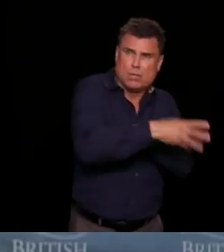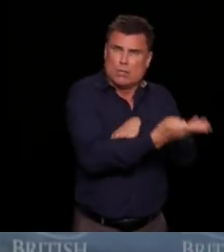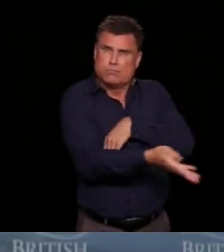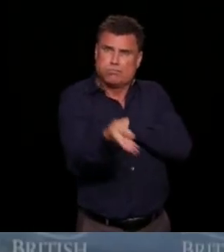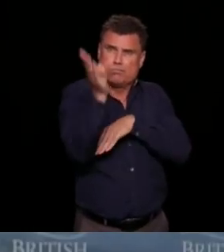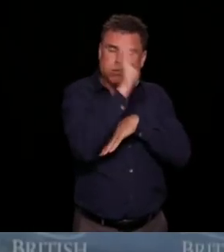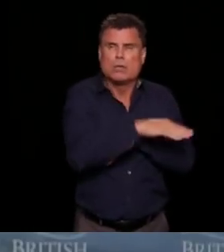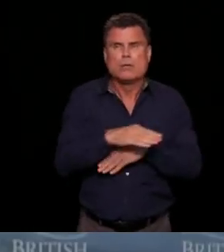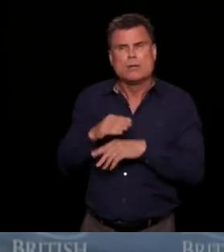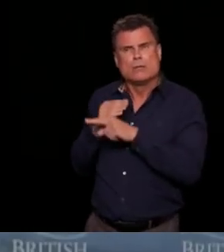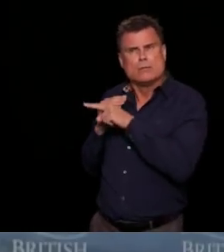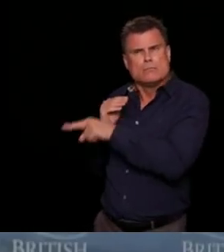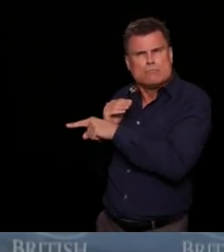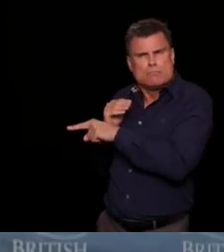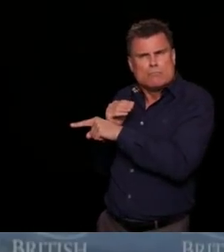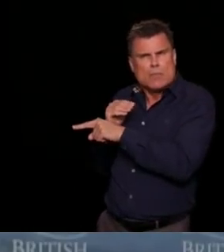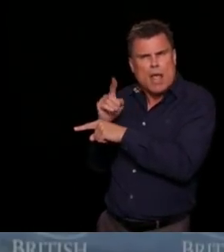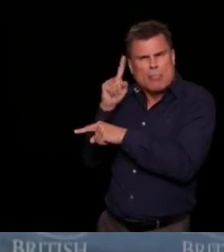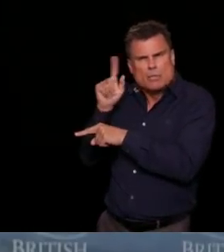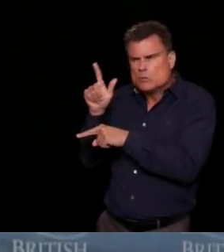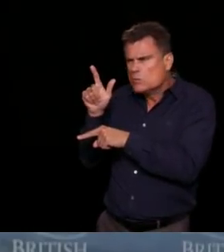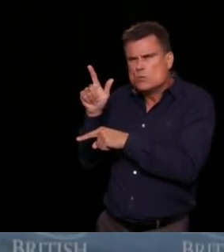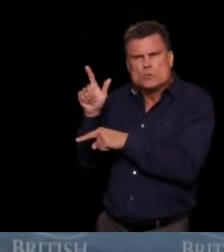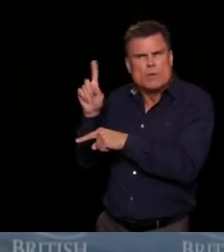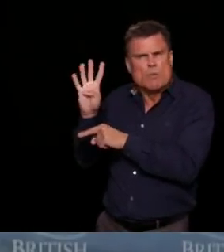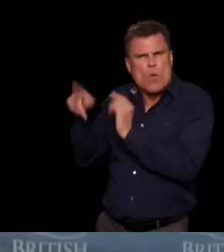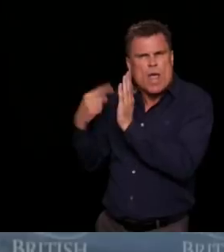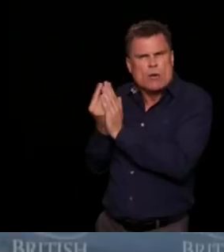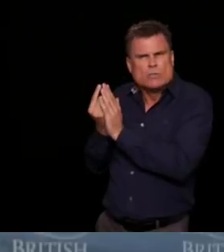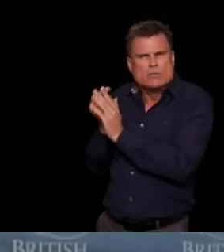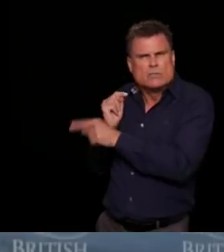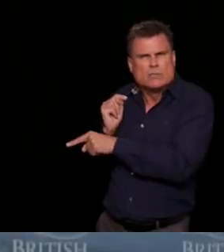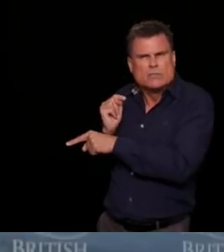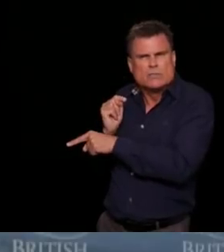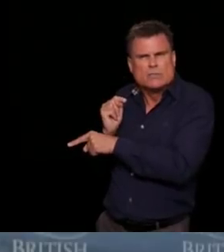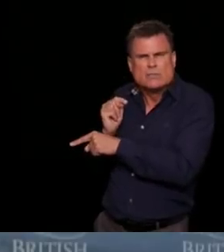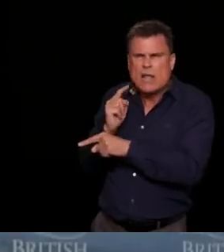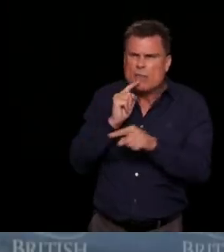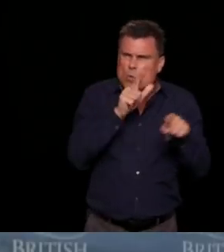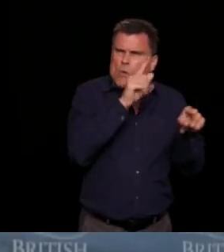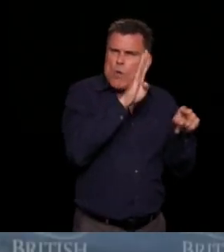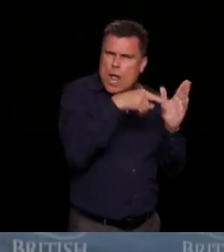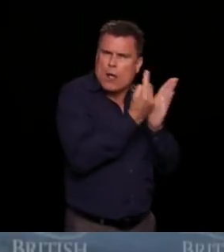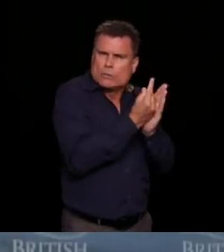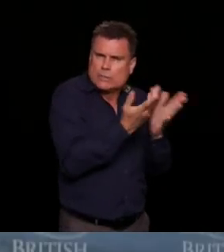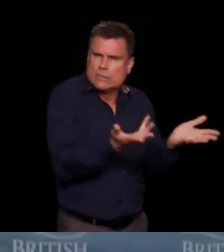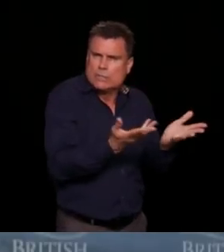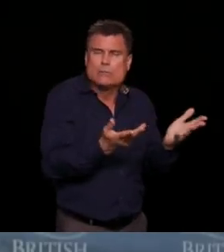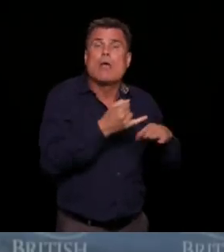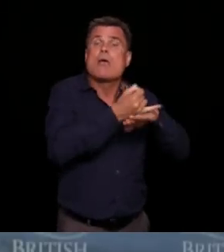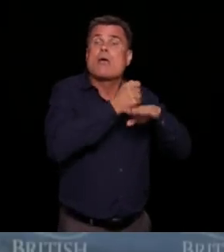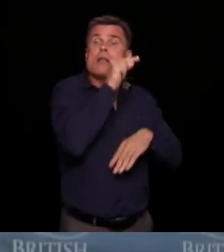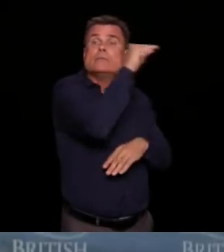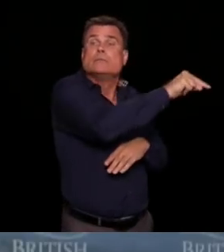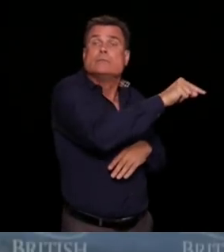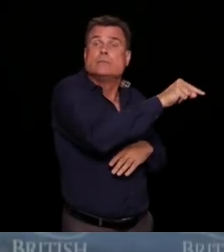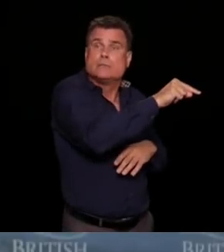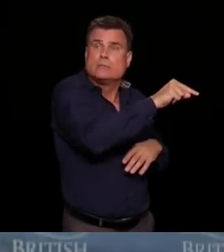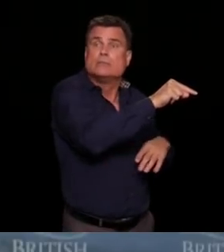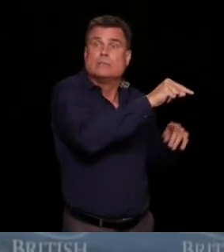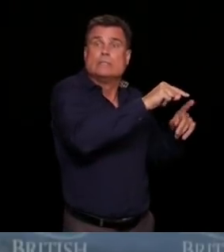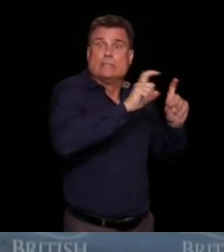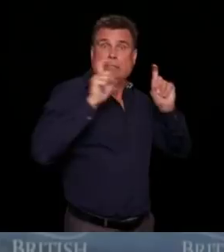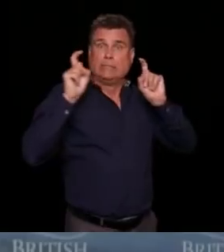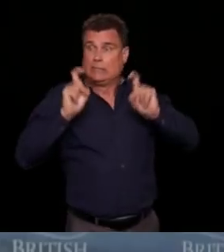In Fraser Health, it's about 26 hours. In Vancouver Coastal Health, 24 hours. In Vancouver Island Health, the turnaround time is 16 hours.